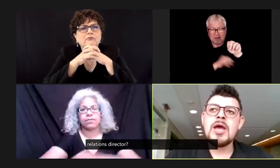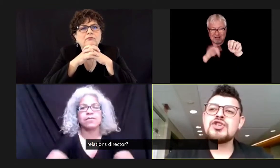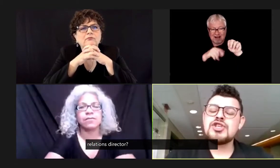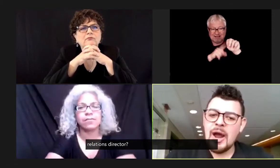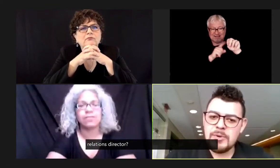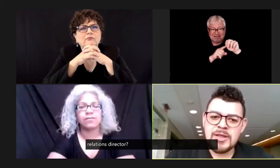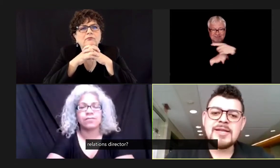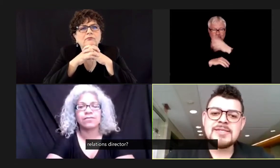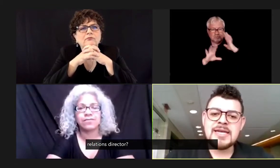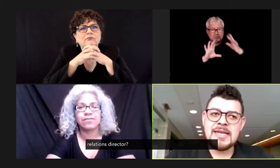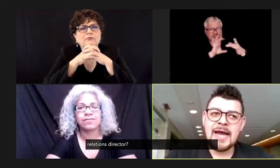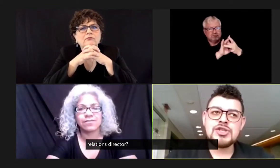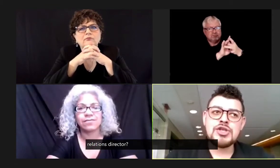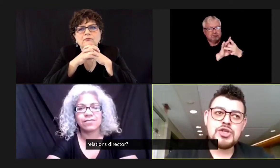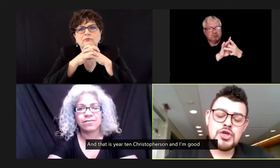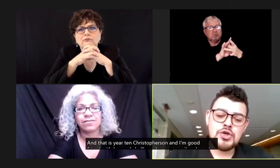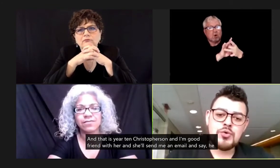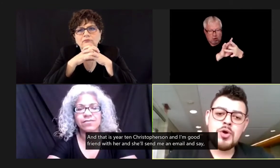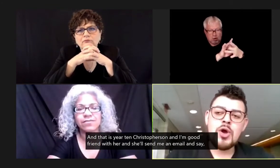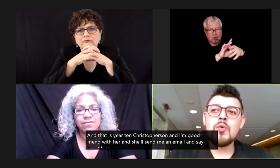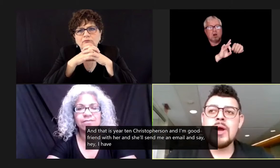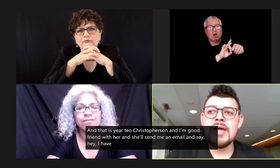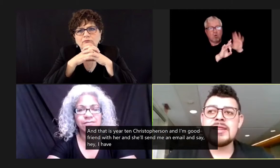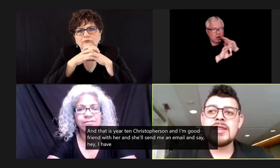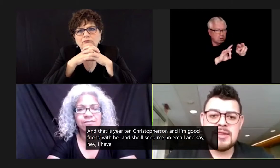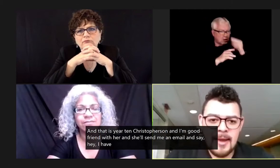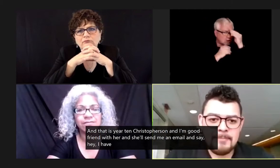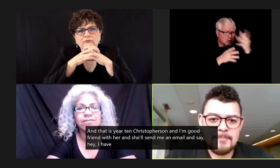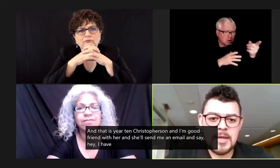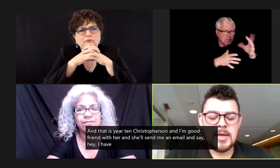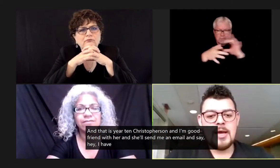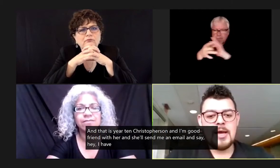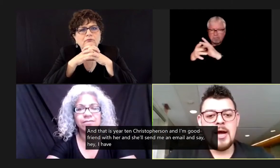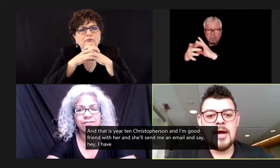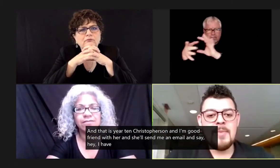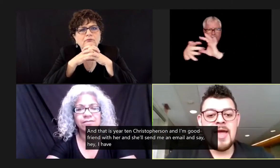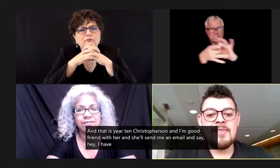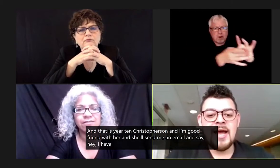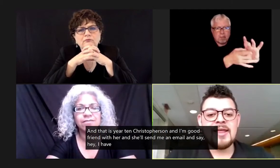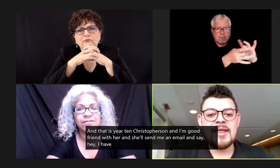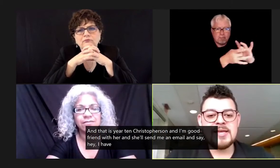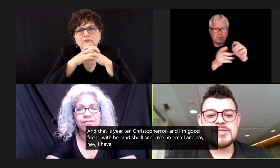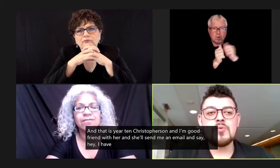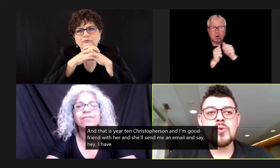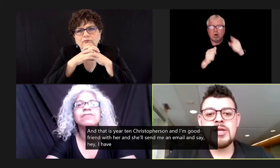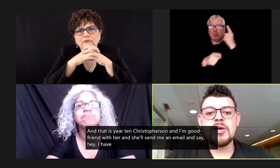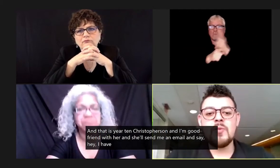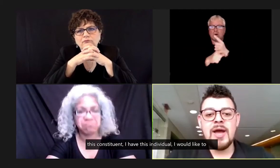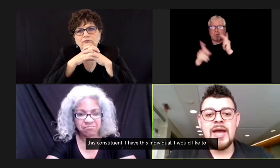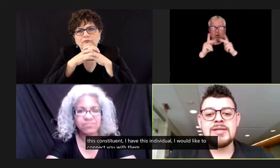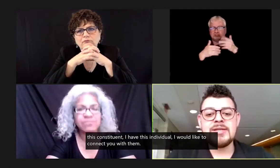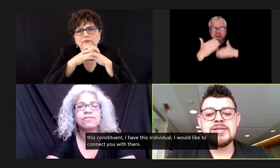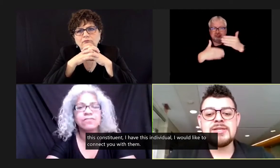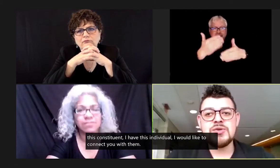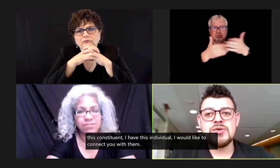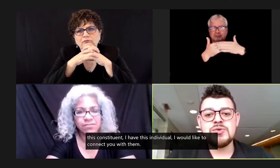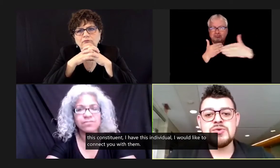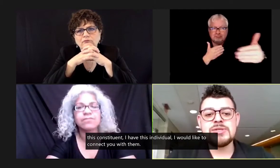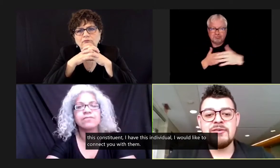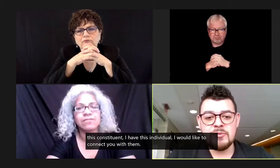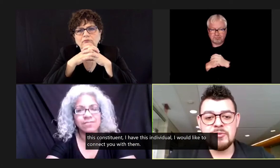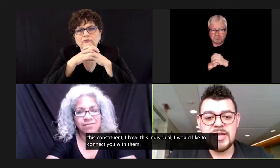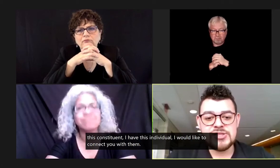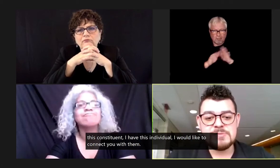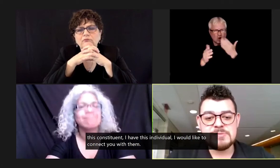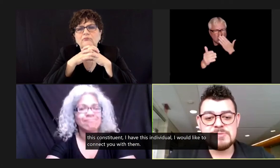individual, I would like to connect you with them. And that, I think, is a really good way to use